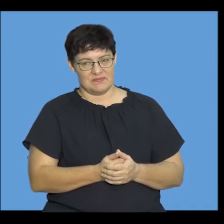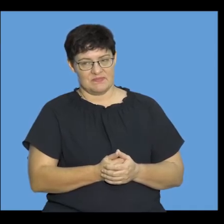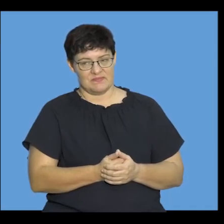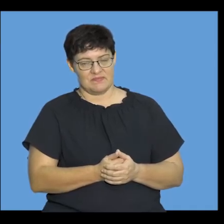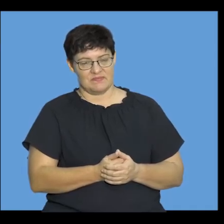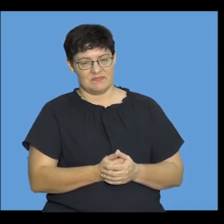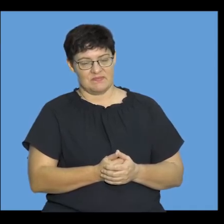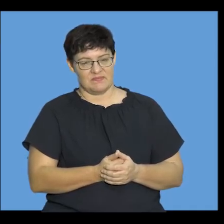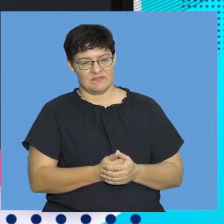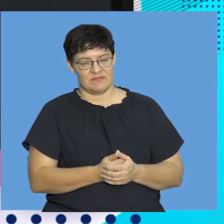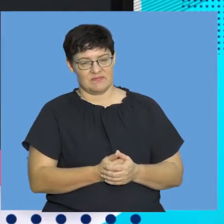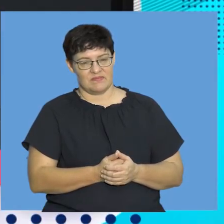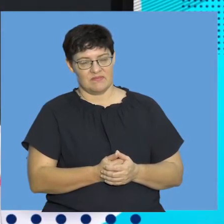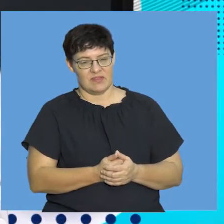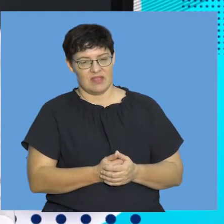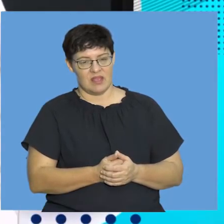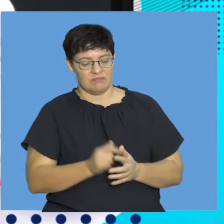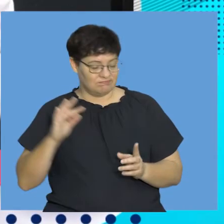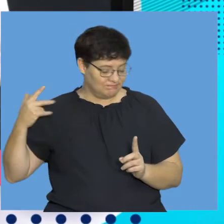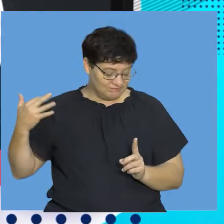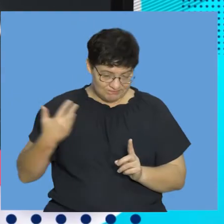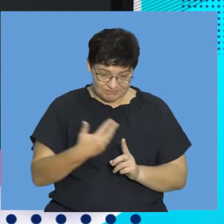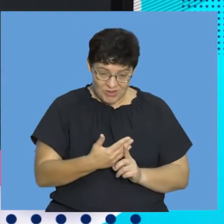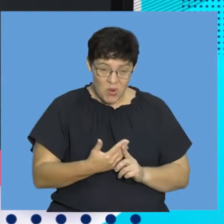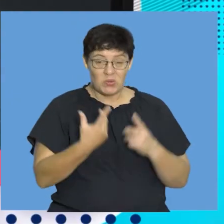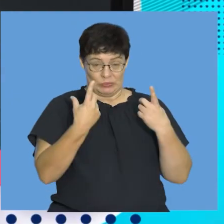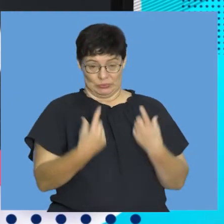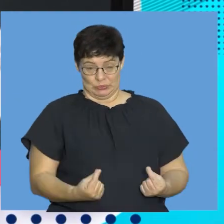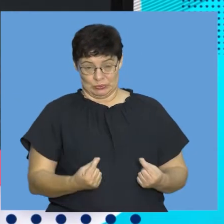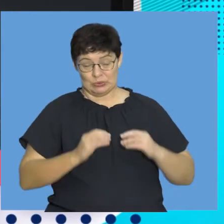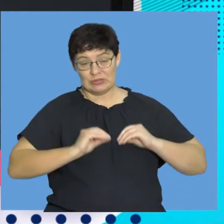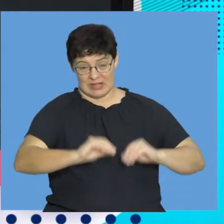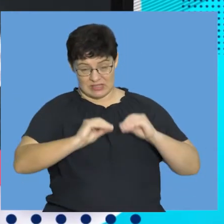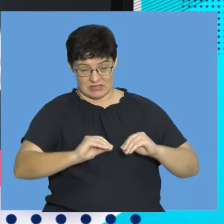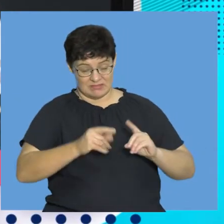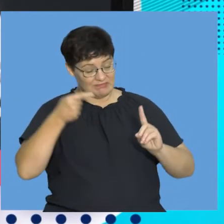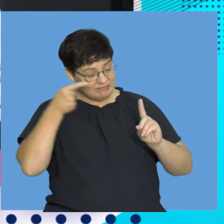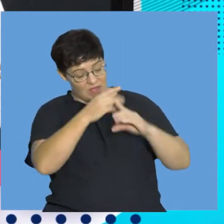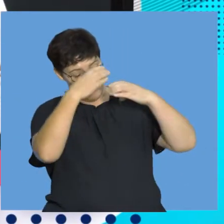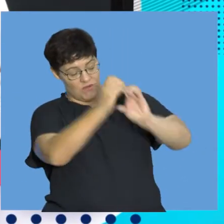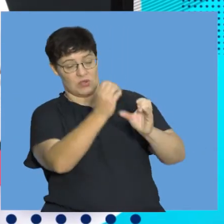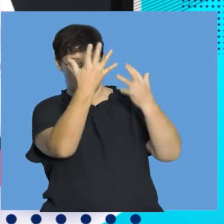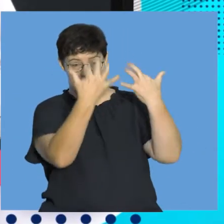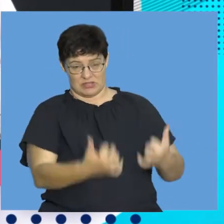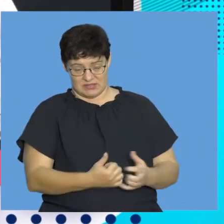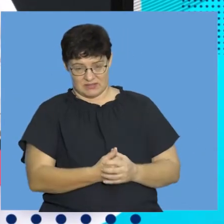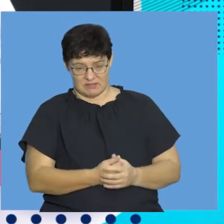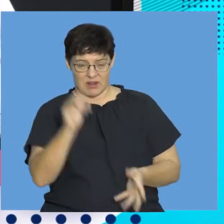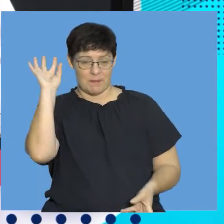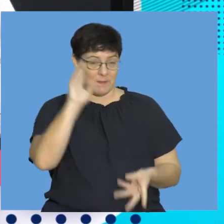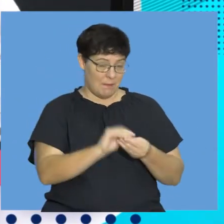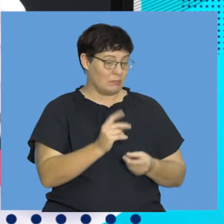Okay, so now, if we look at everything that we have done in the lesson on